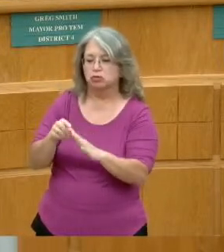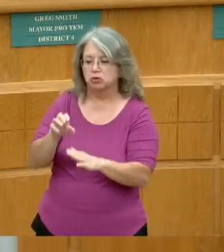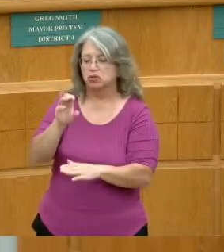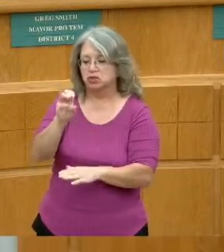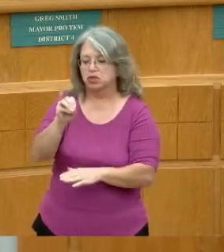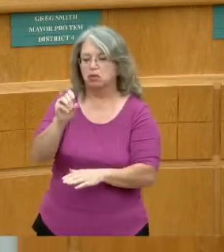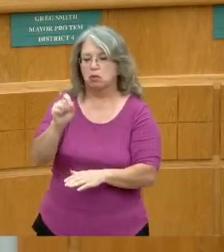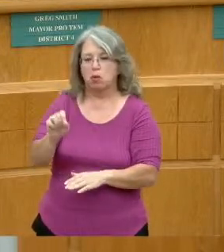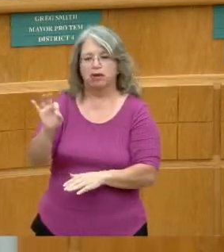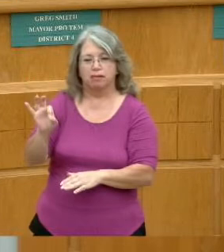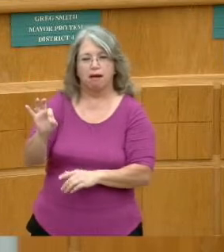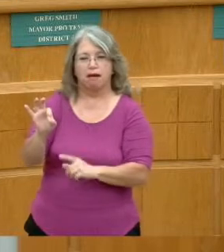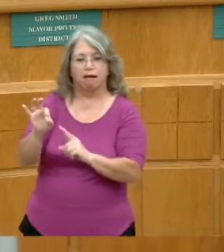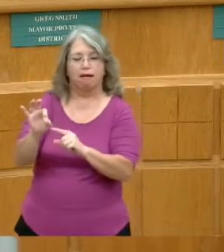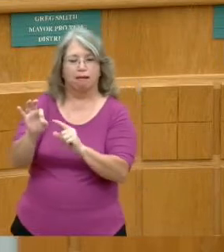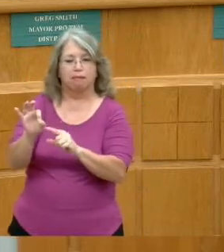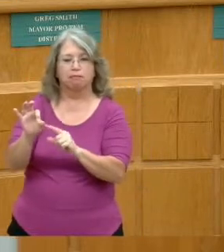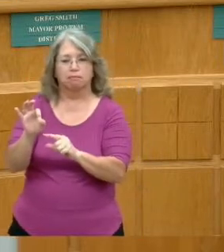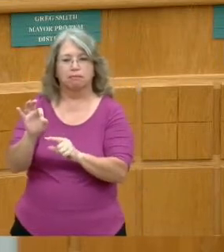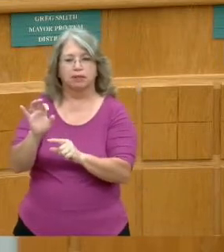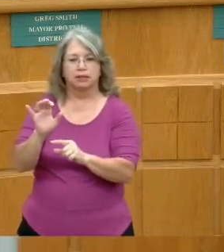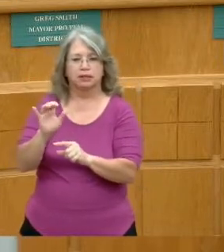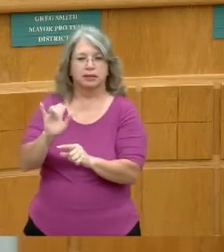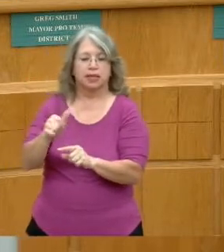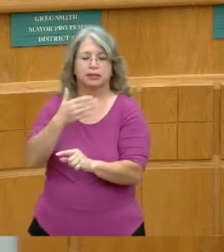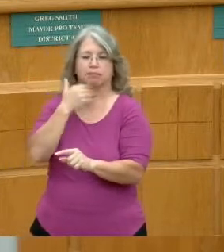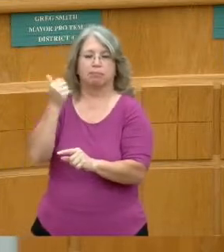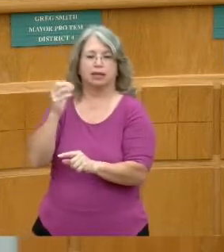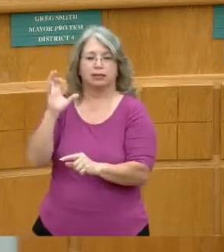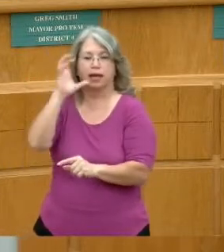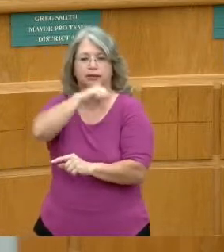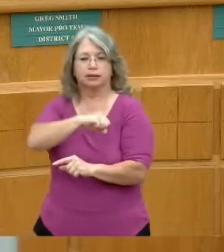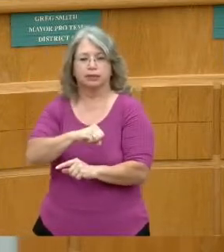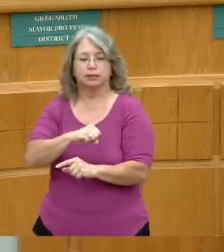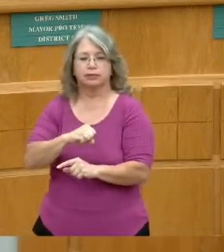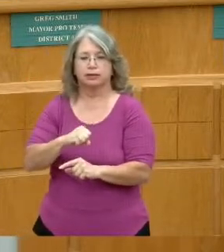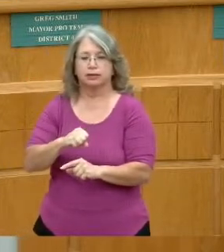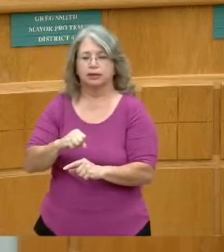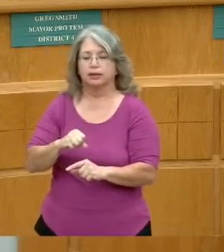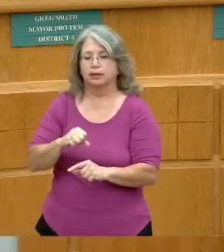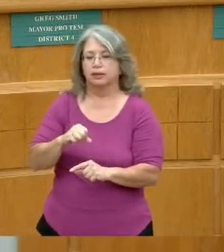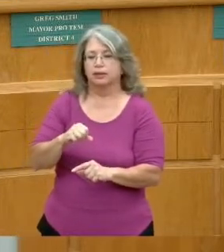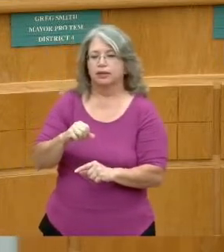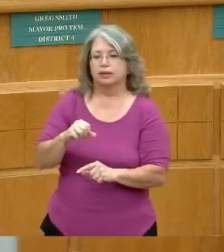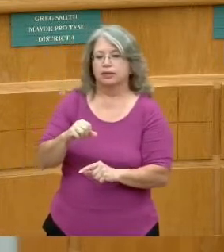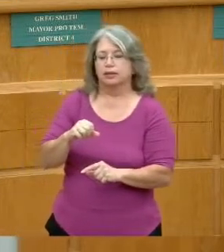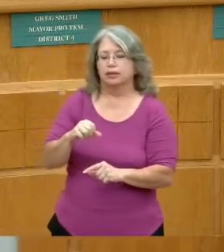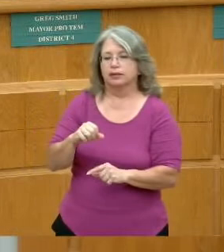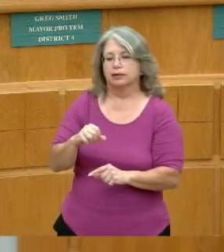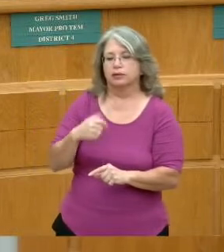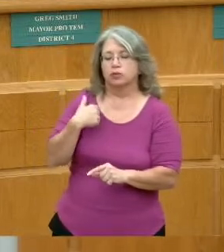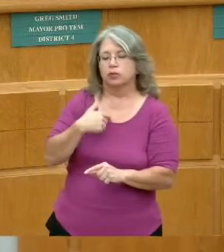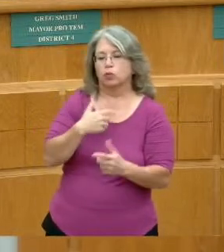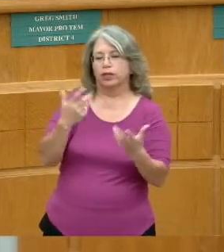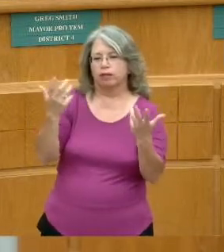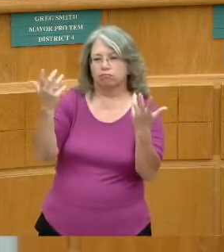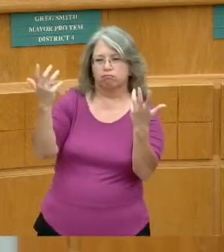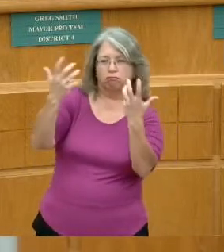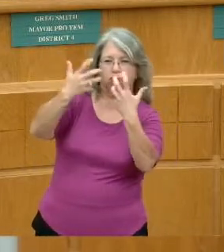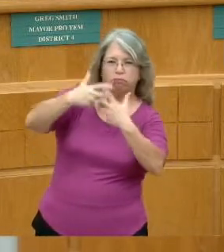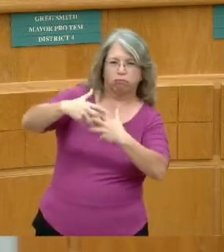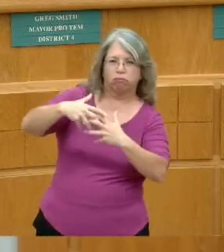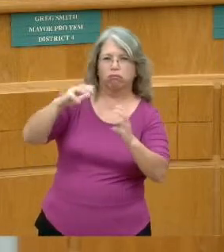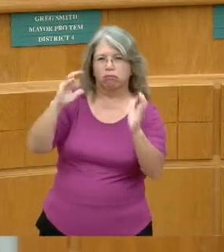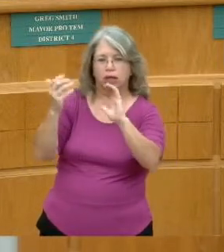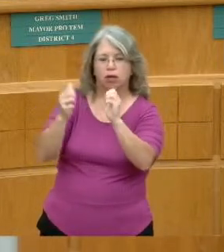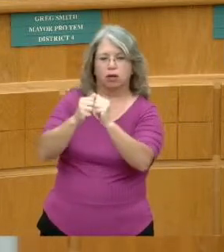South Texas. This model is parameterized off of South Texas, so it's bigger than the Coastal Bend. One of the reasons why we do that is